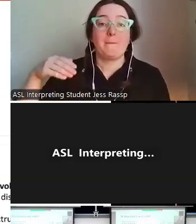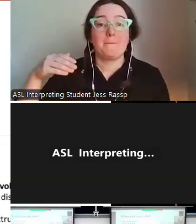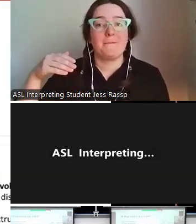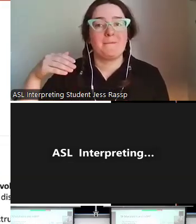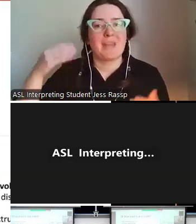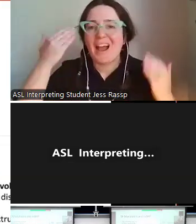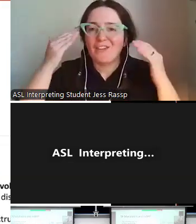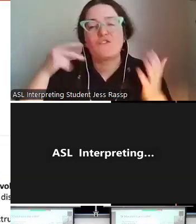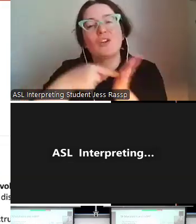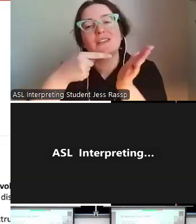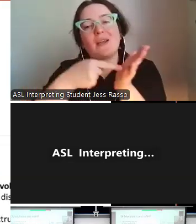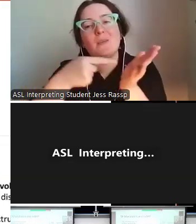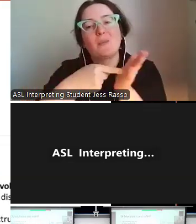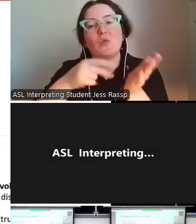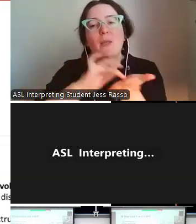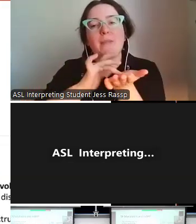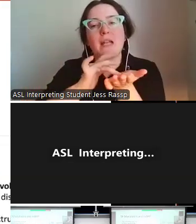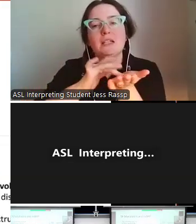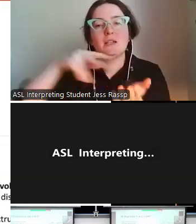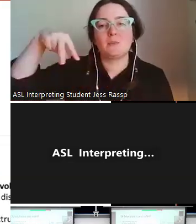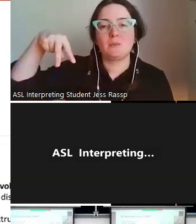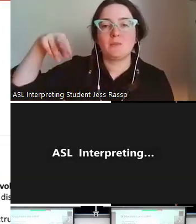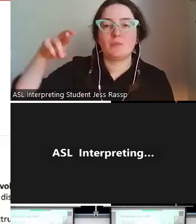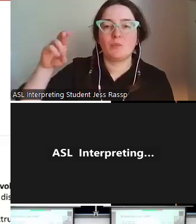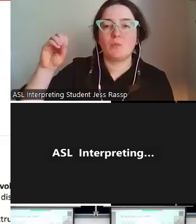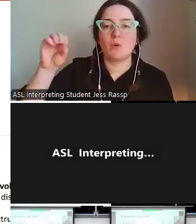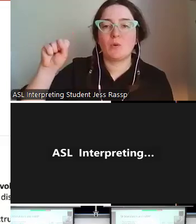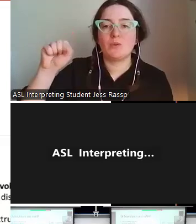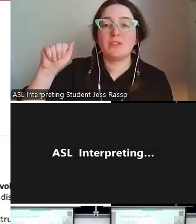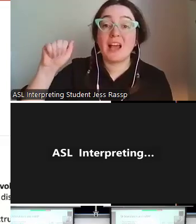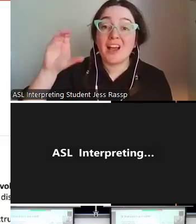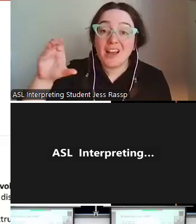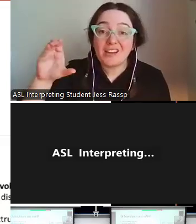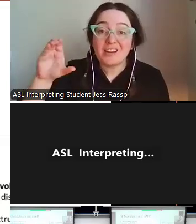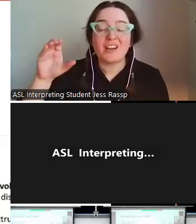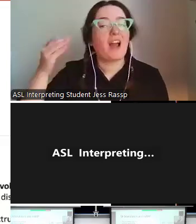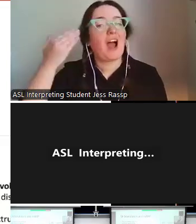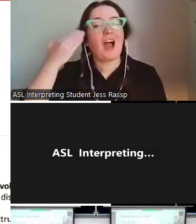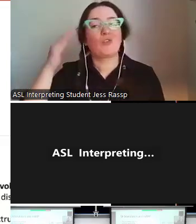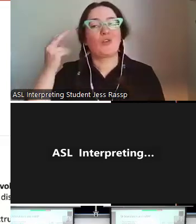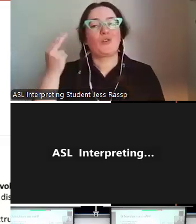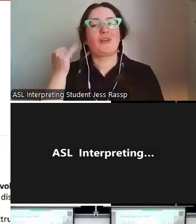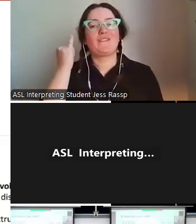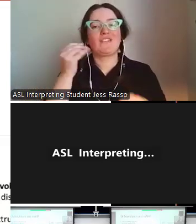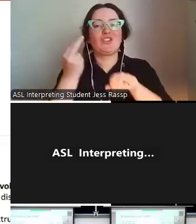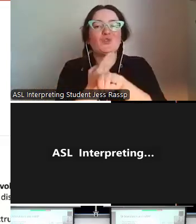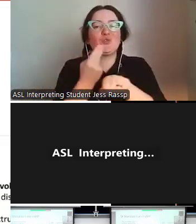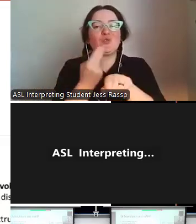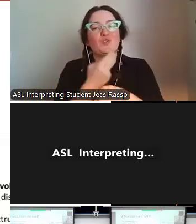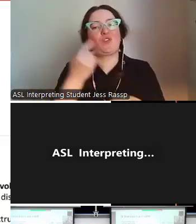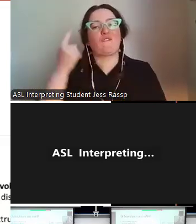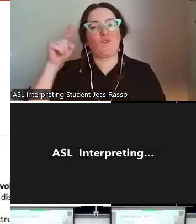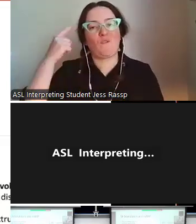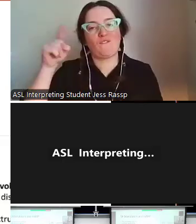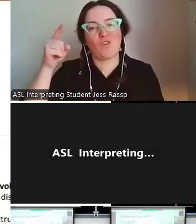don't know if that's been done or not. And again, I don't know if it's the same, and if it's the same